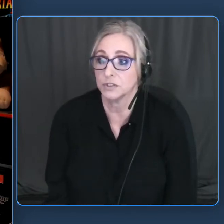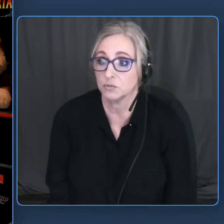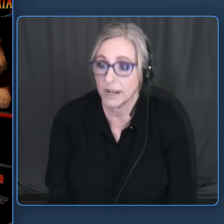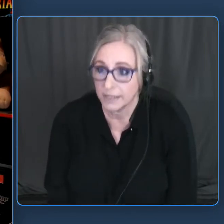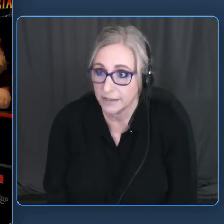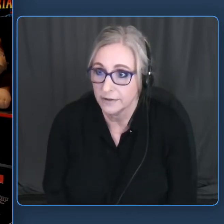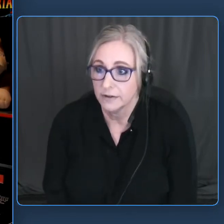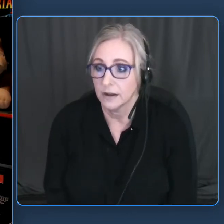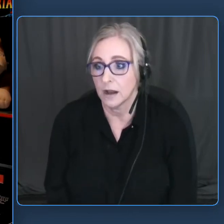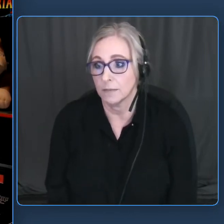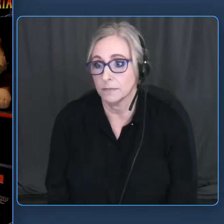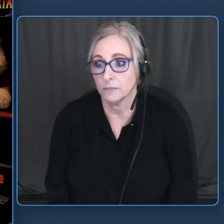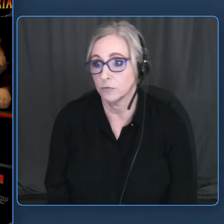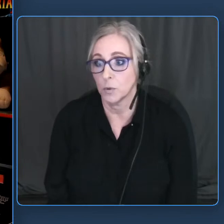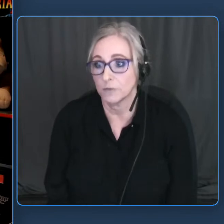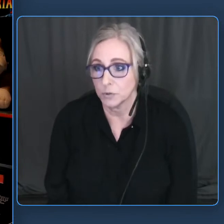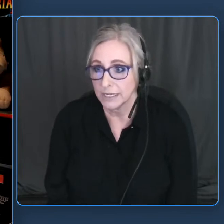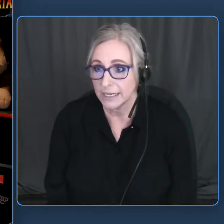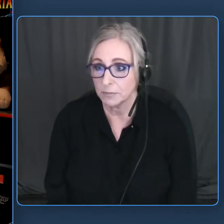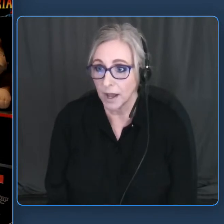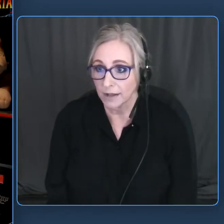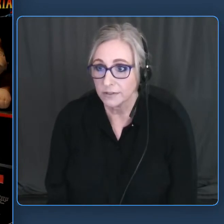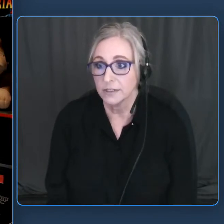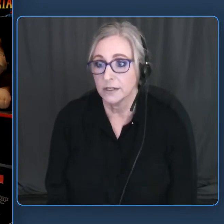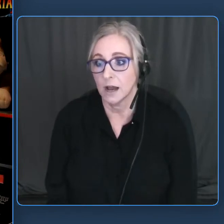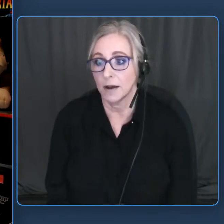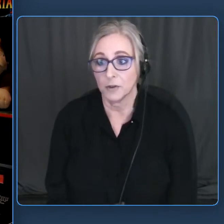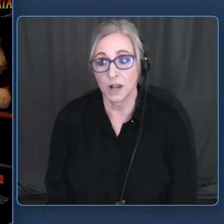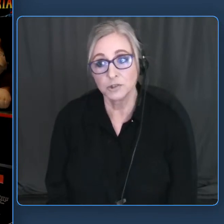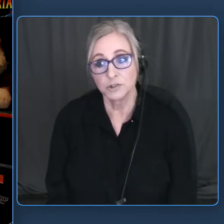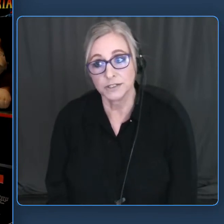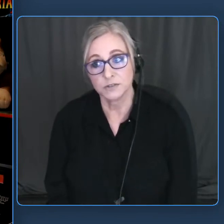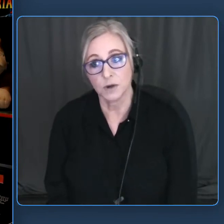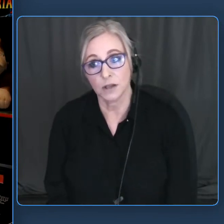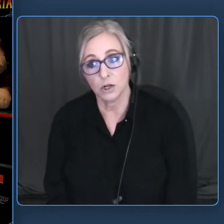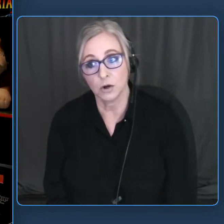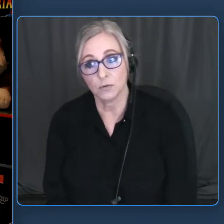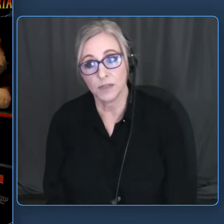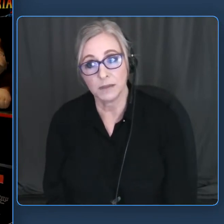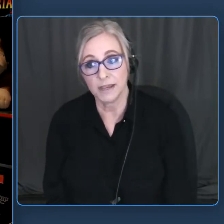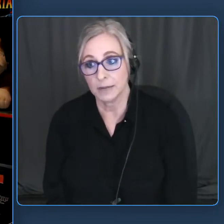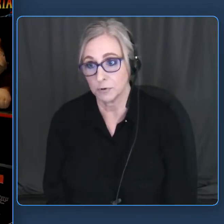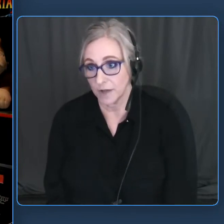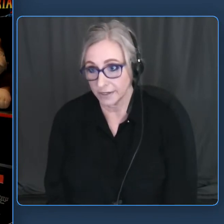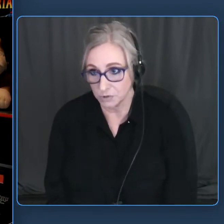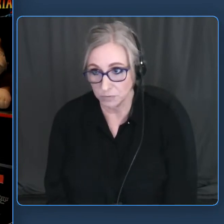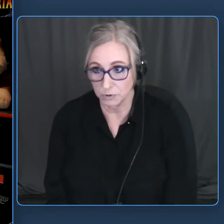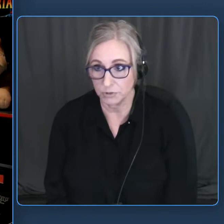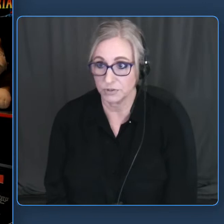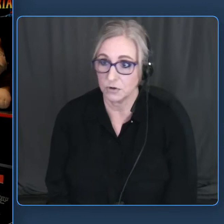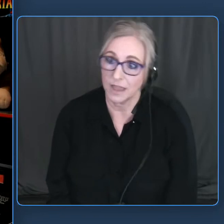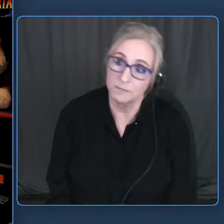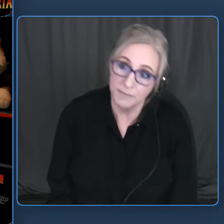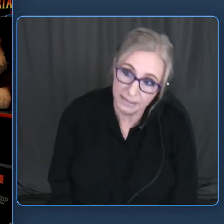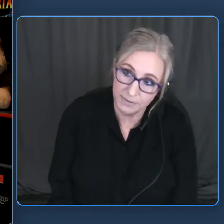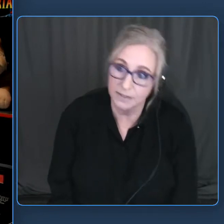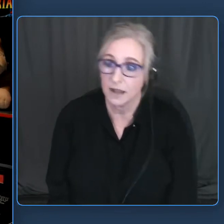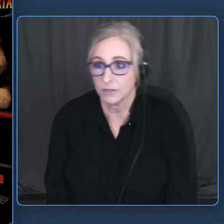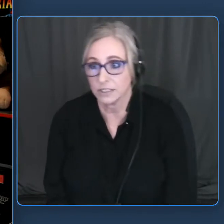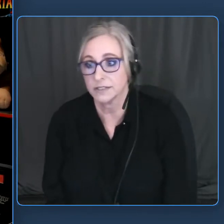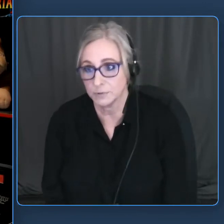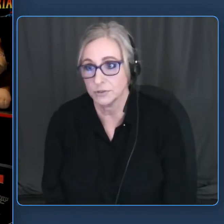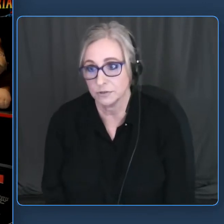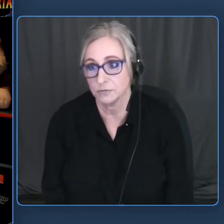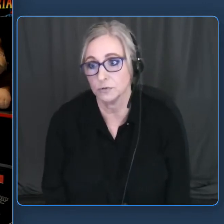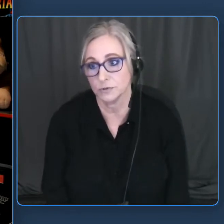those services ready for whatever you need. But other countries, they may not provide an interpreter. So that may be